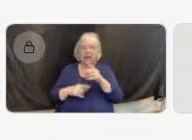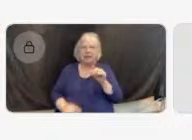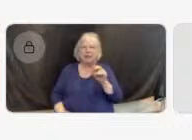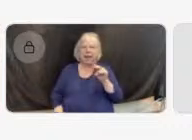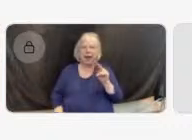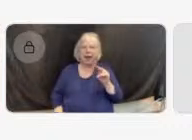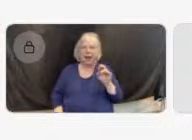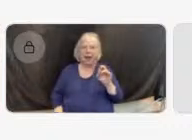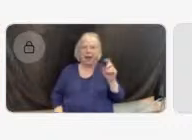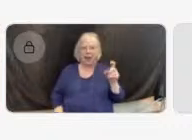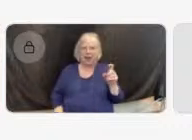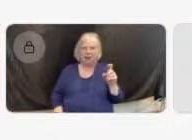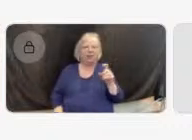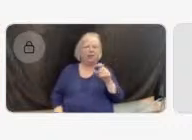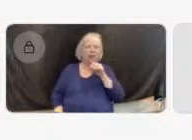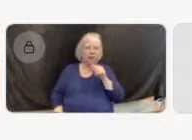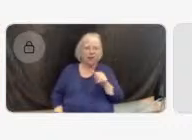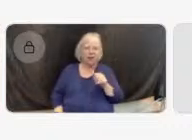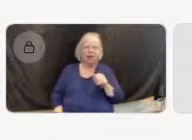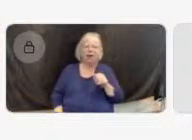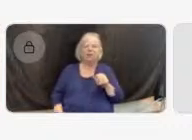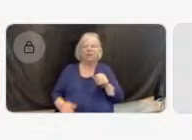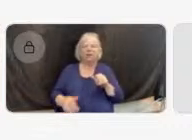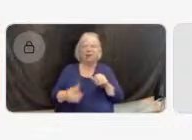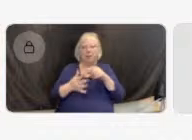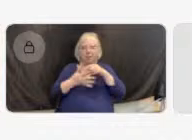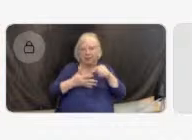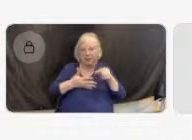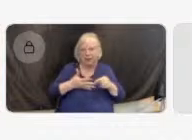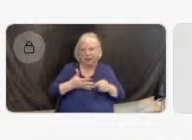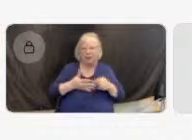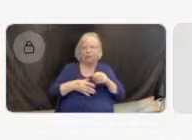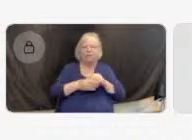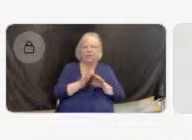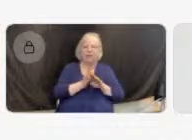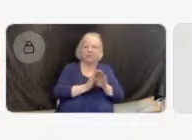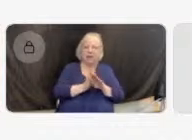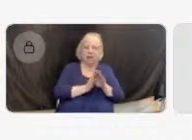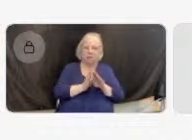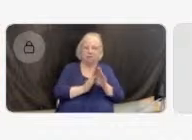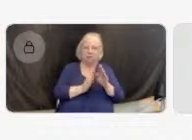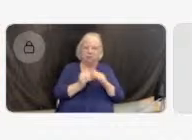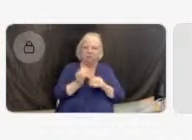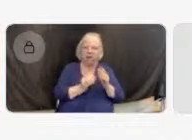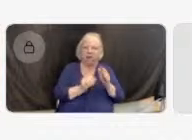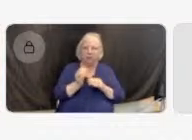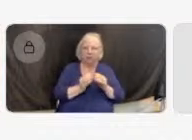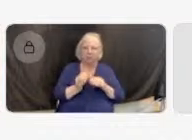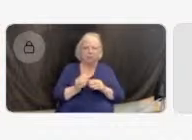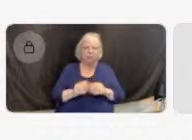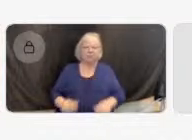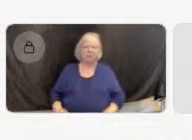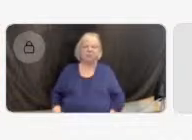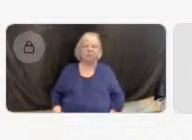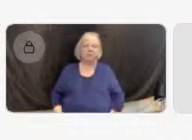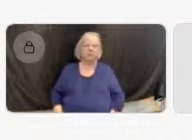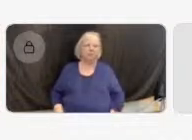not the terms of the development. This is not another chance for the objectors to relitigate that